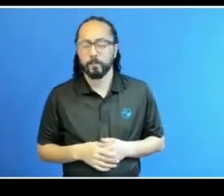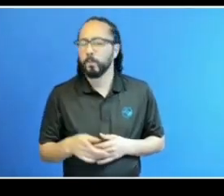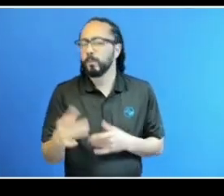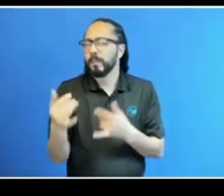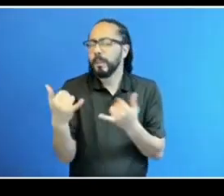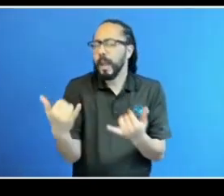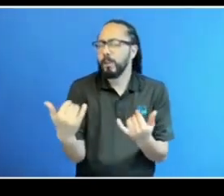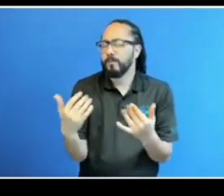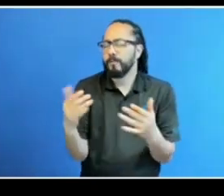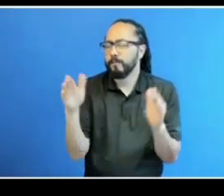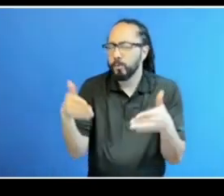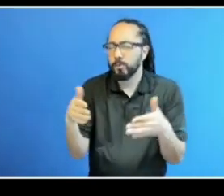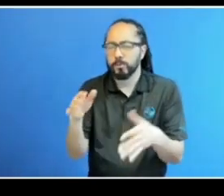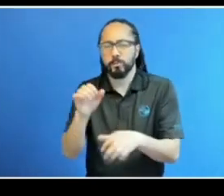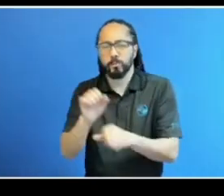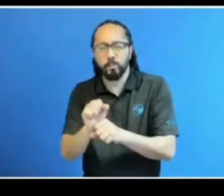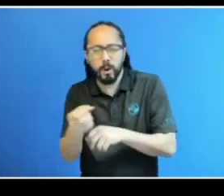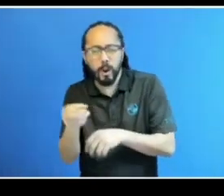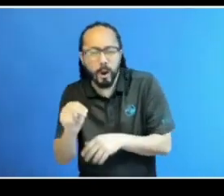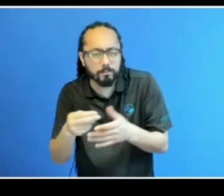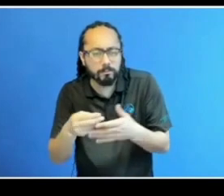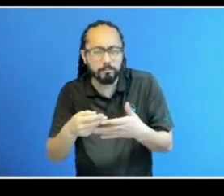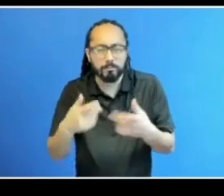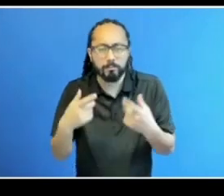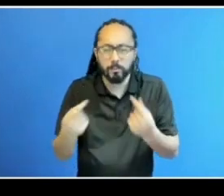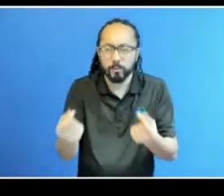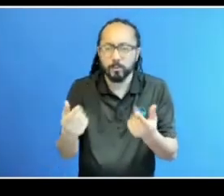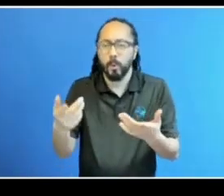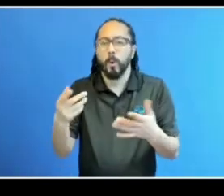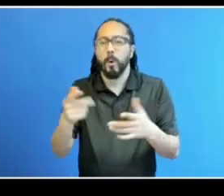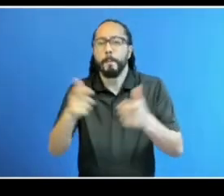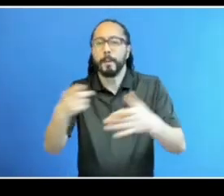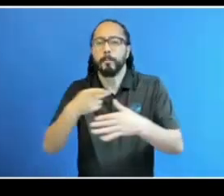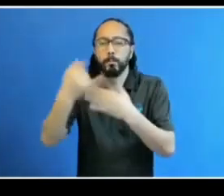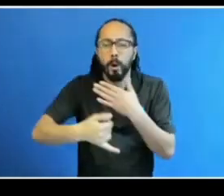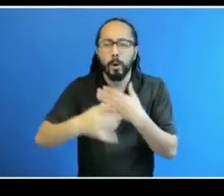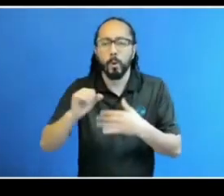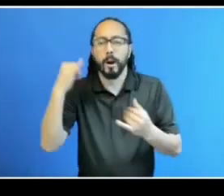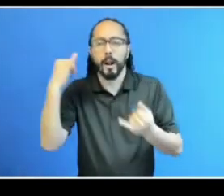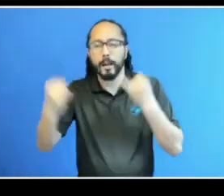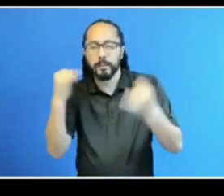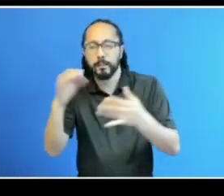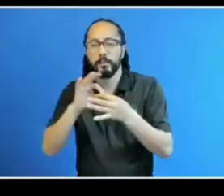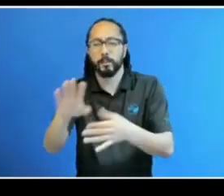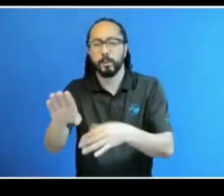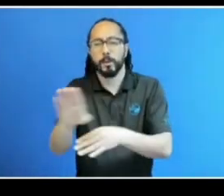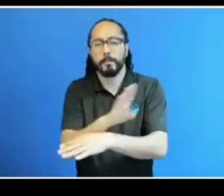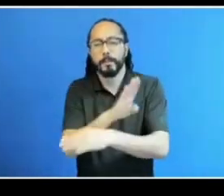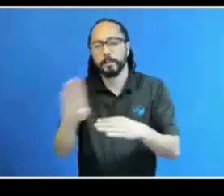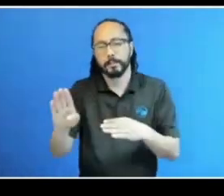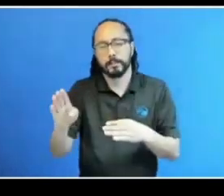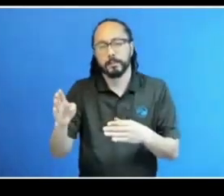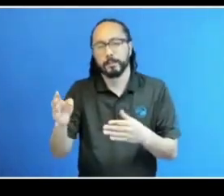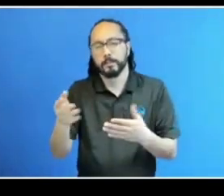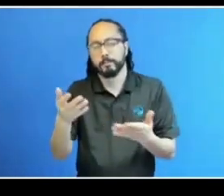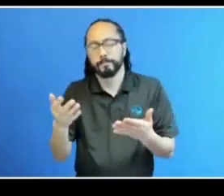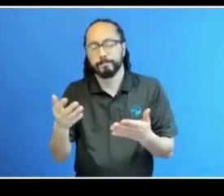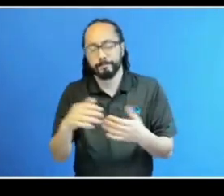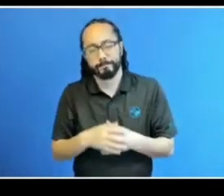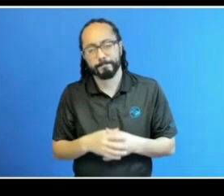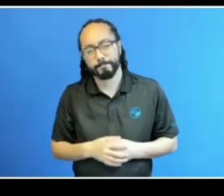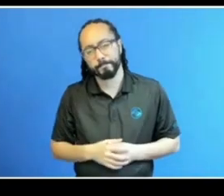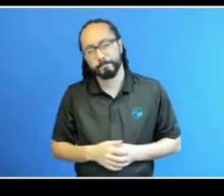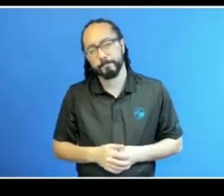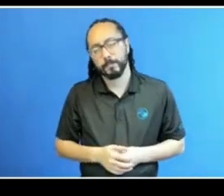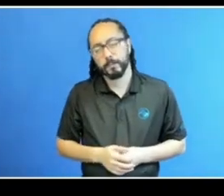big plans that you have coming up? Like, what's your big project or idea related to your business that is coming up?